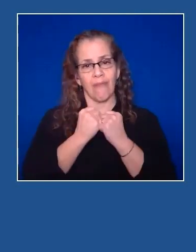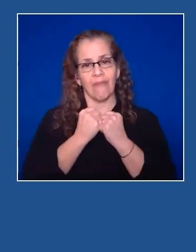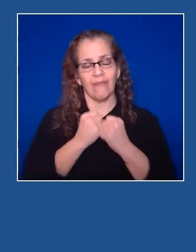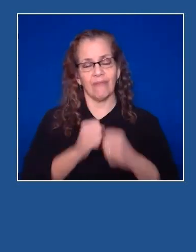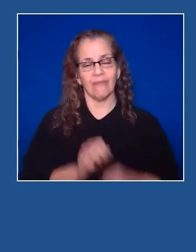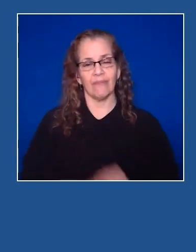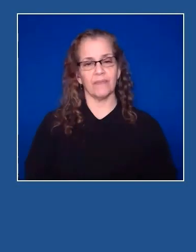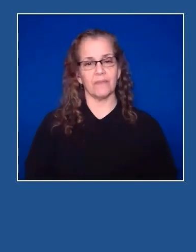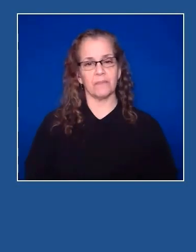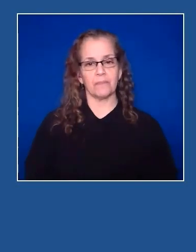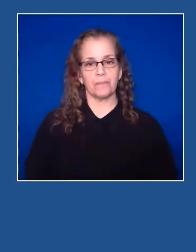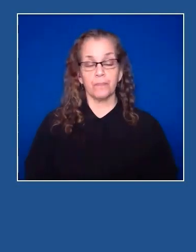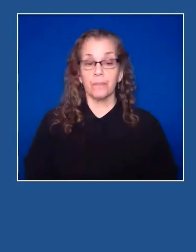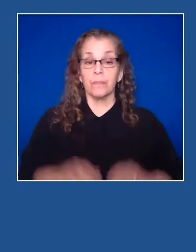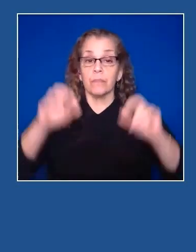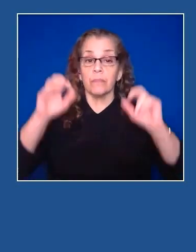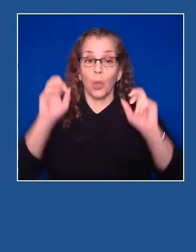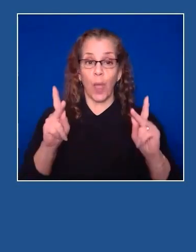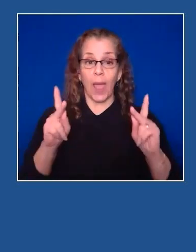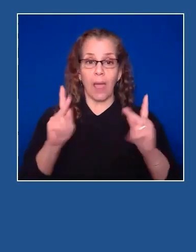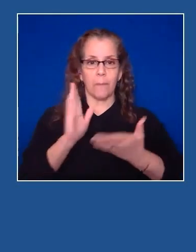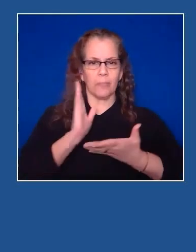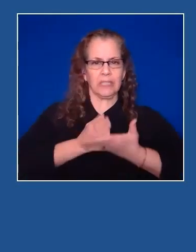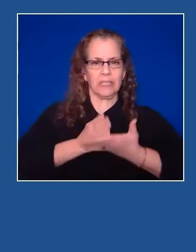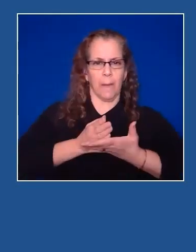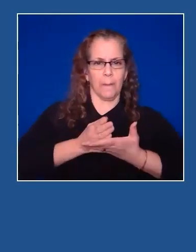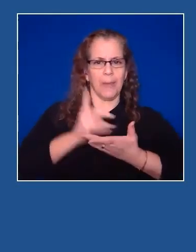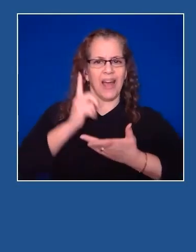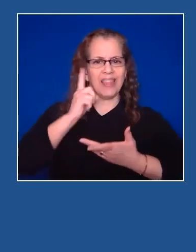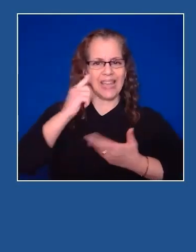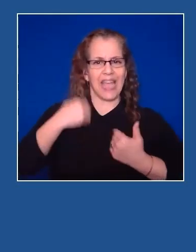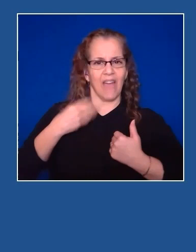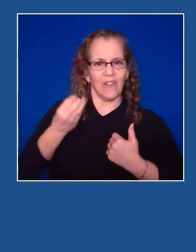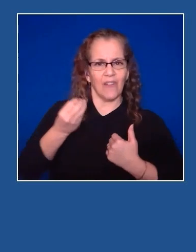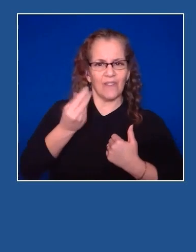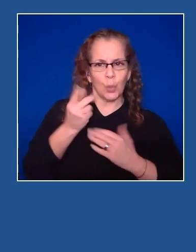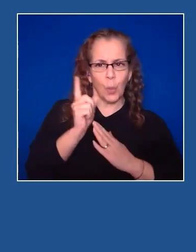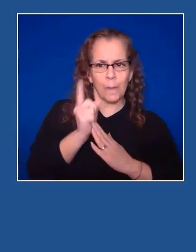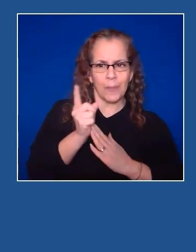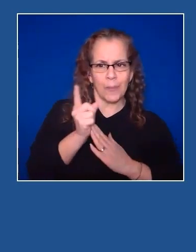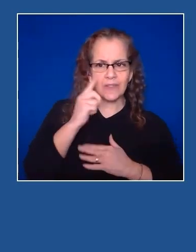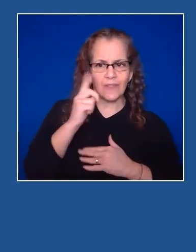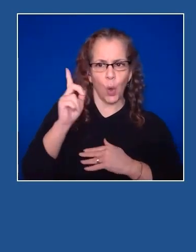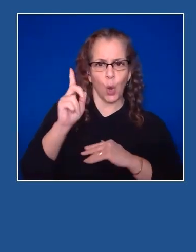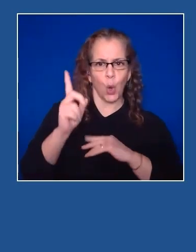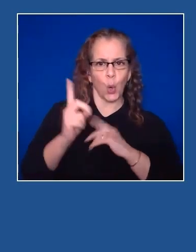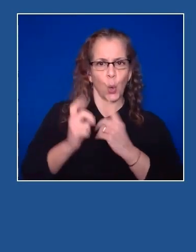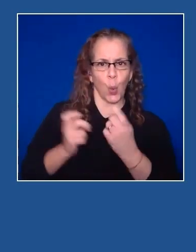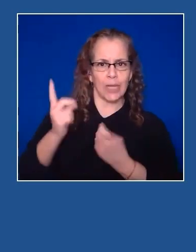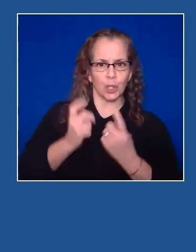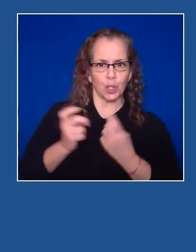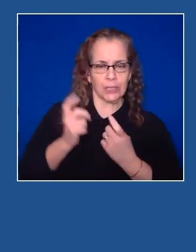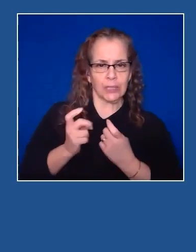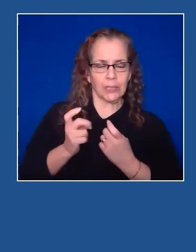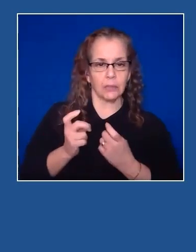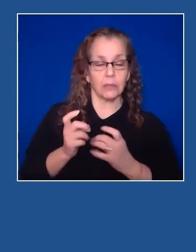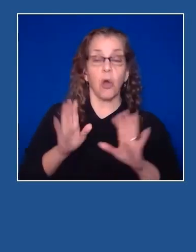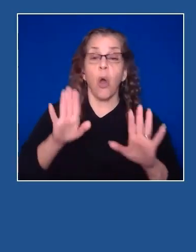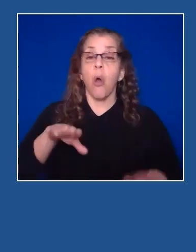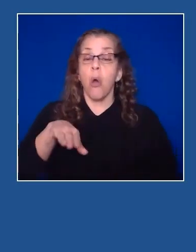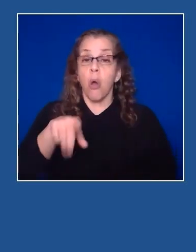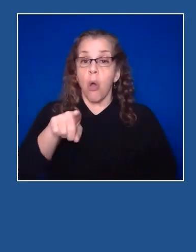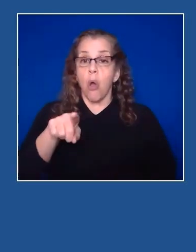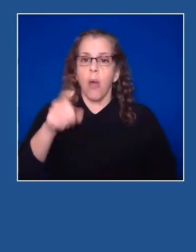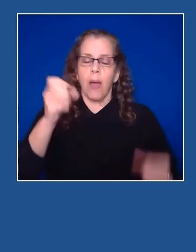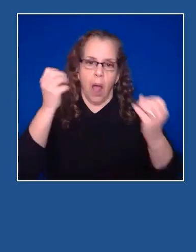Okay, I want to stop here. I think there's a few minutes for questions. By the way, lots of